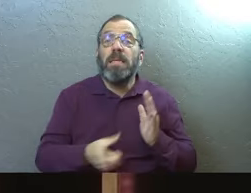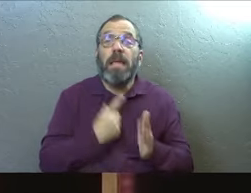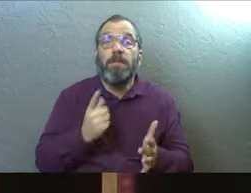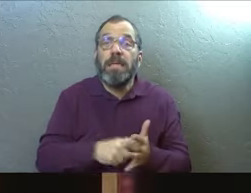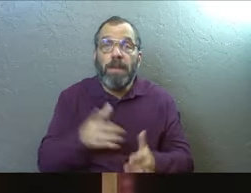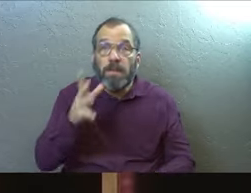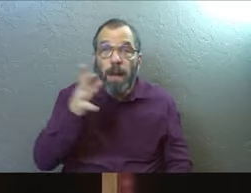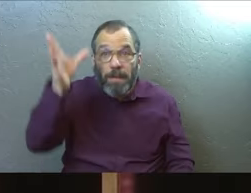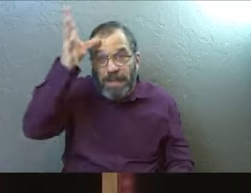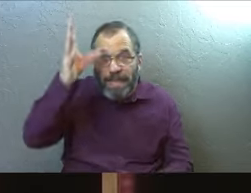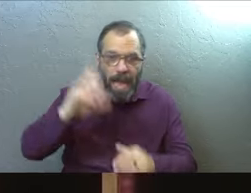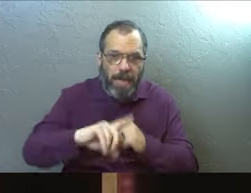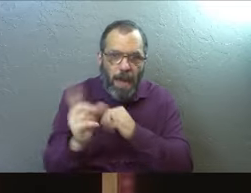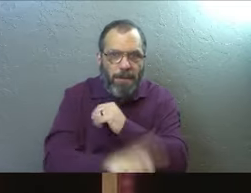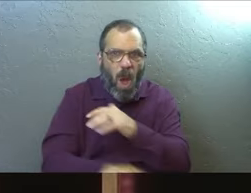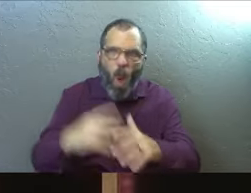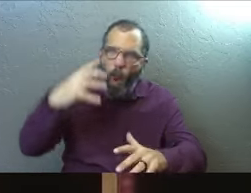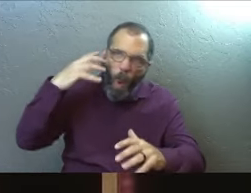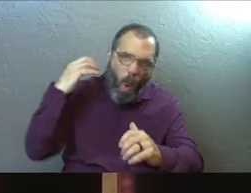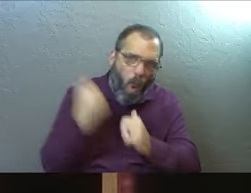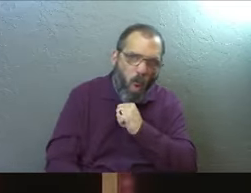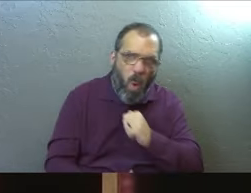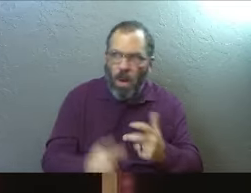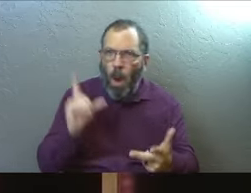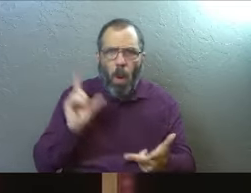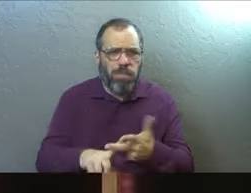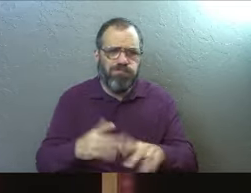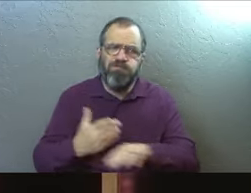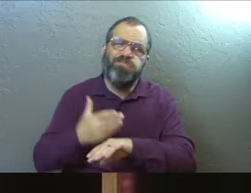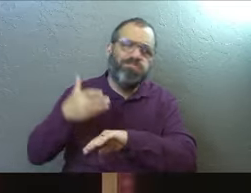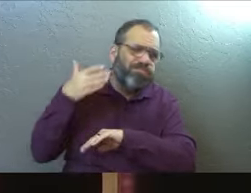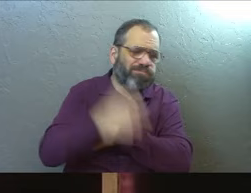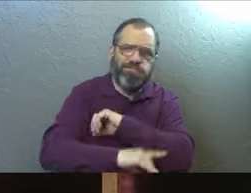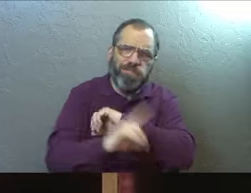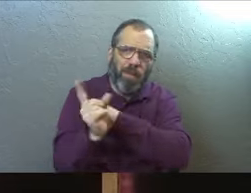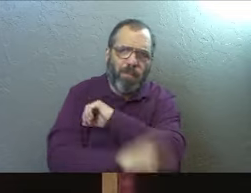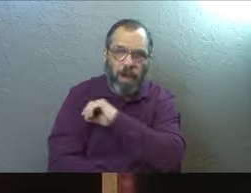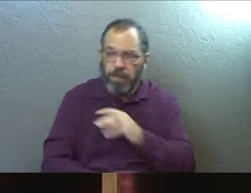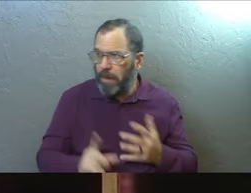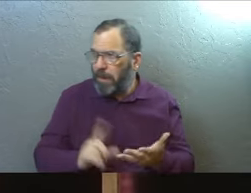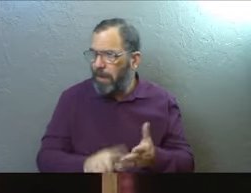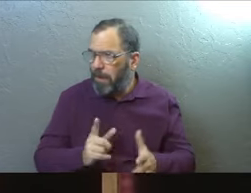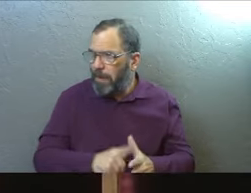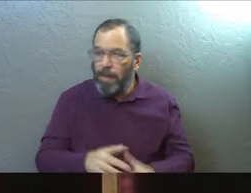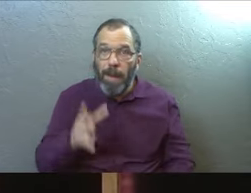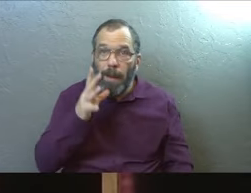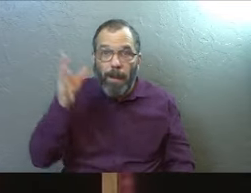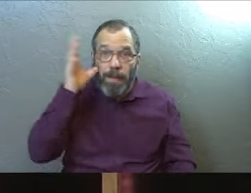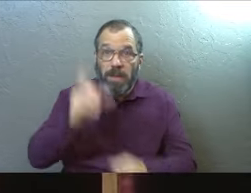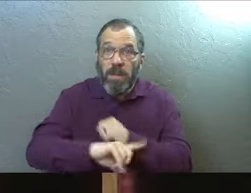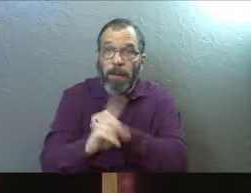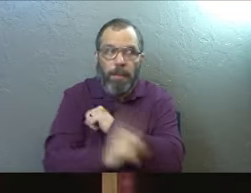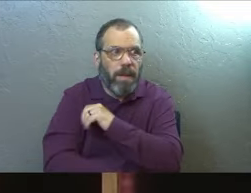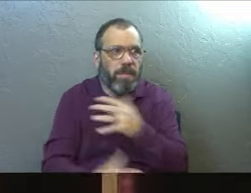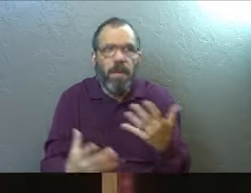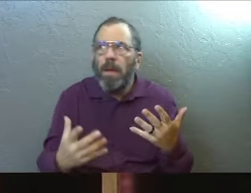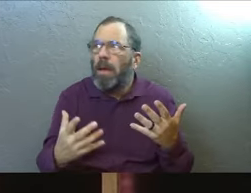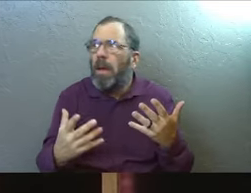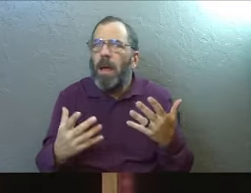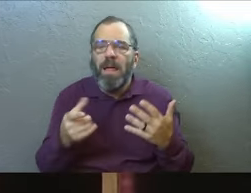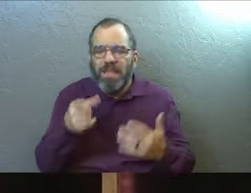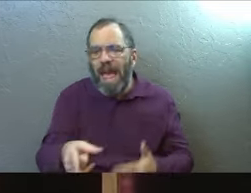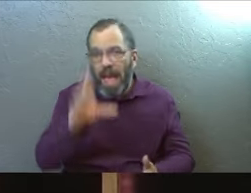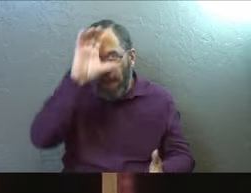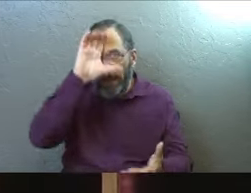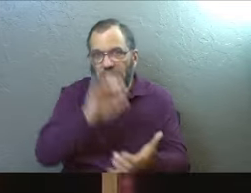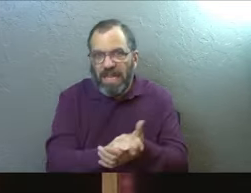Sometimes they punished us cruelly or they overdid it. Sometimes our parents, when they punished us, because